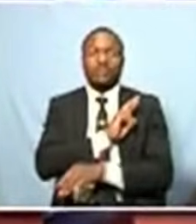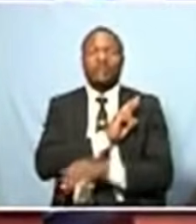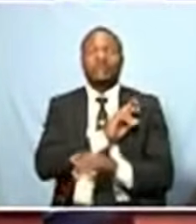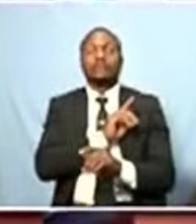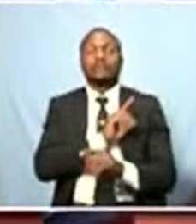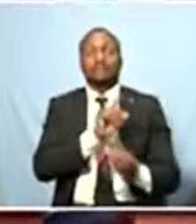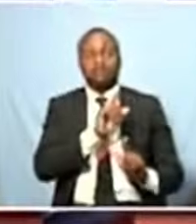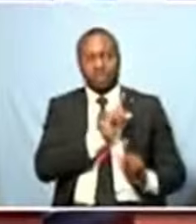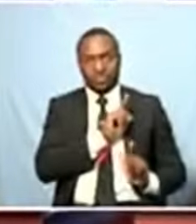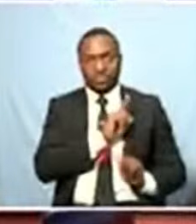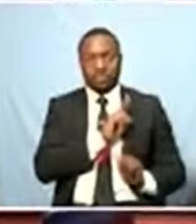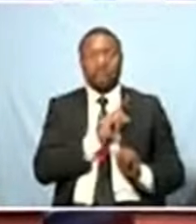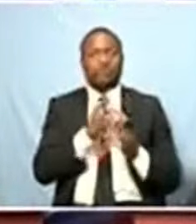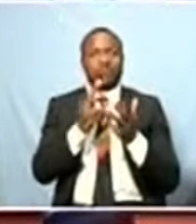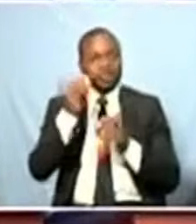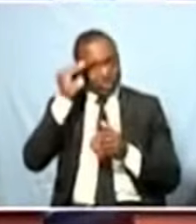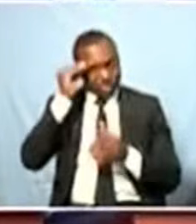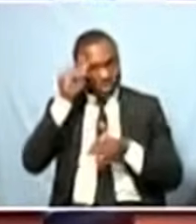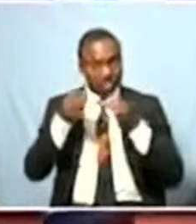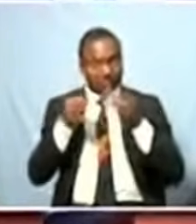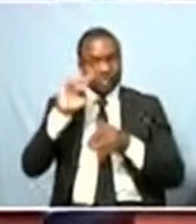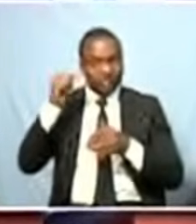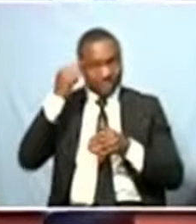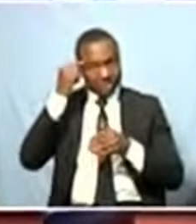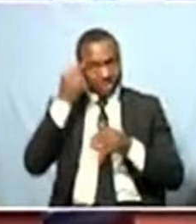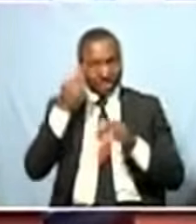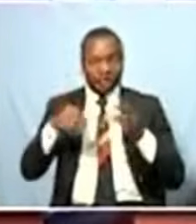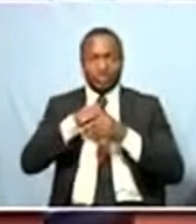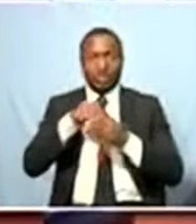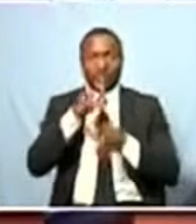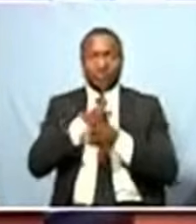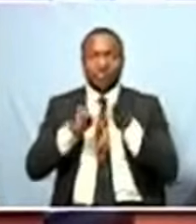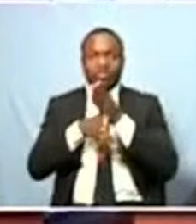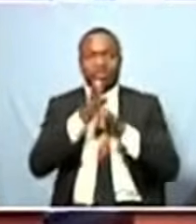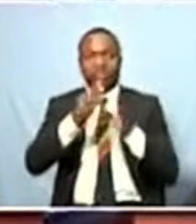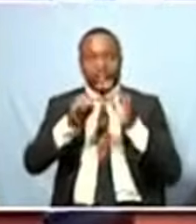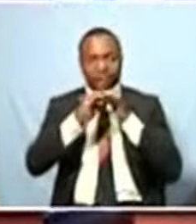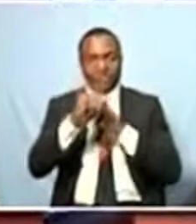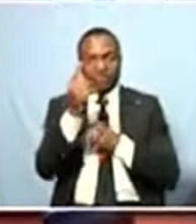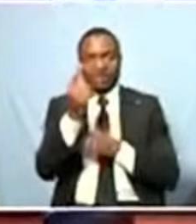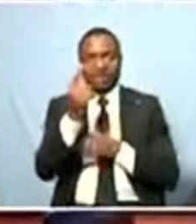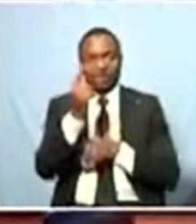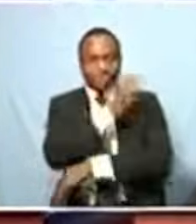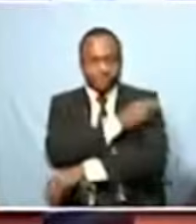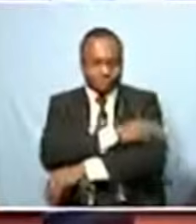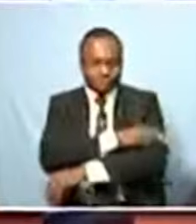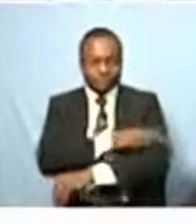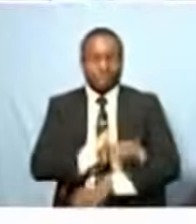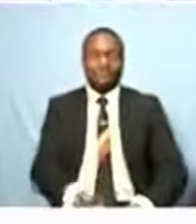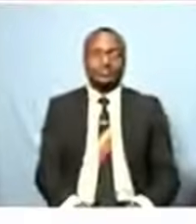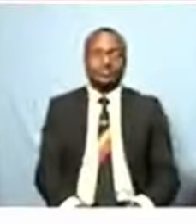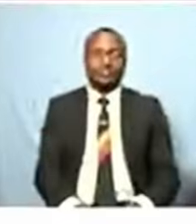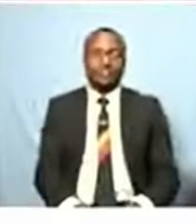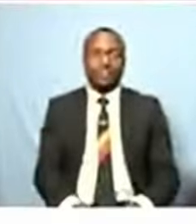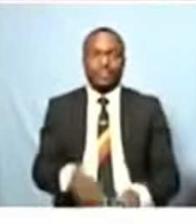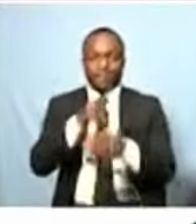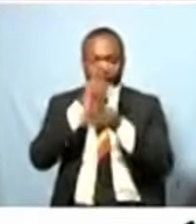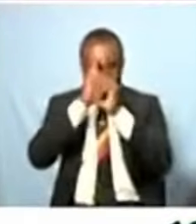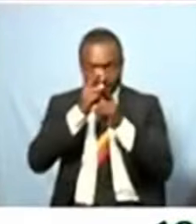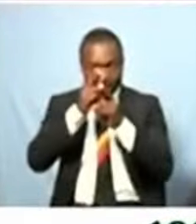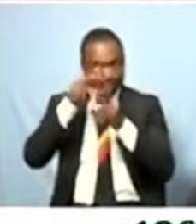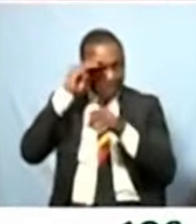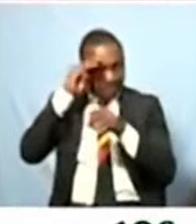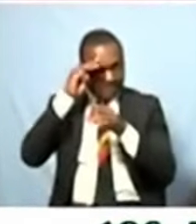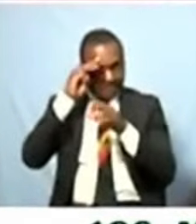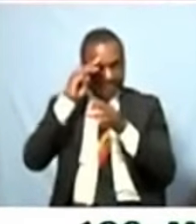when government is going to consider constructing a level 1 hospital in Chilanga. Thank you. Thank you. The Honorable